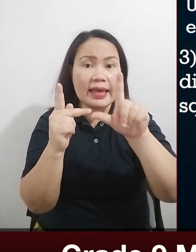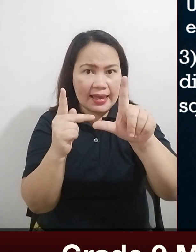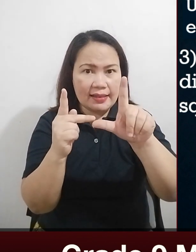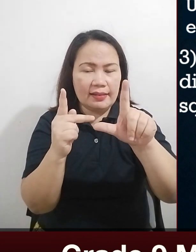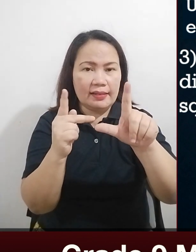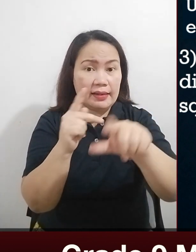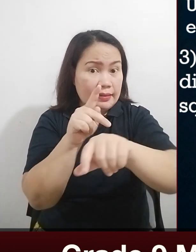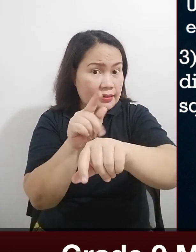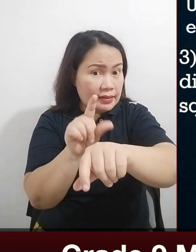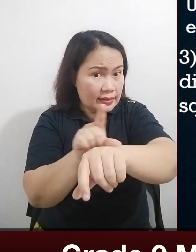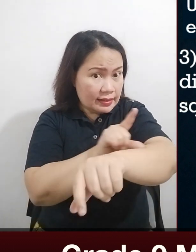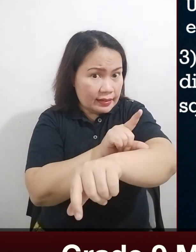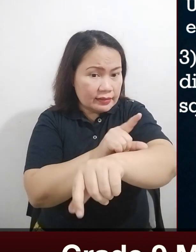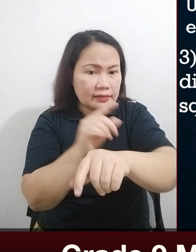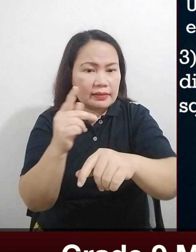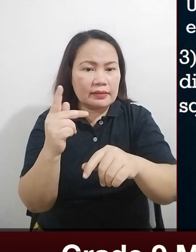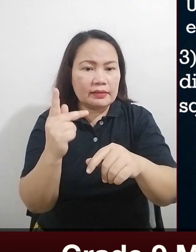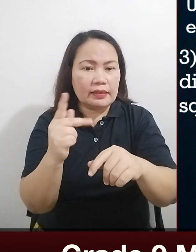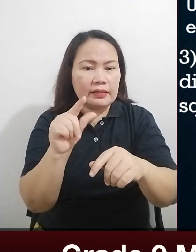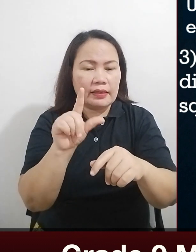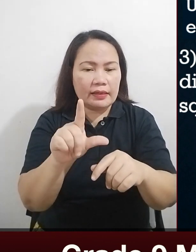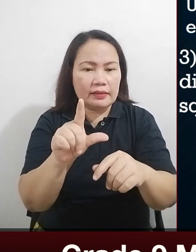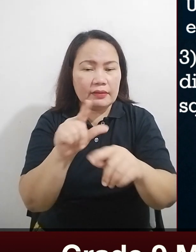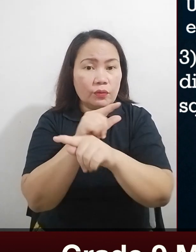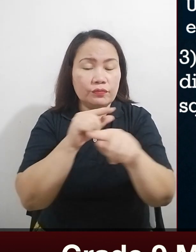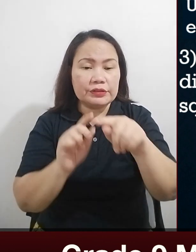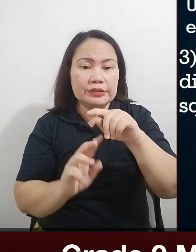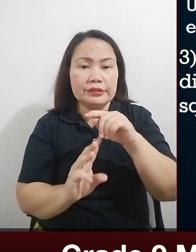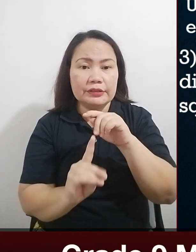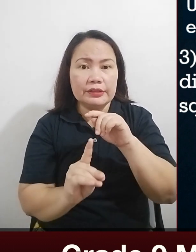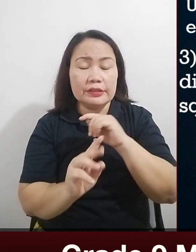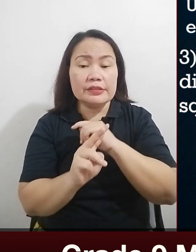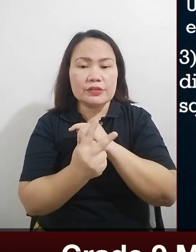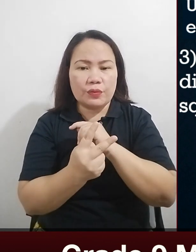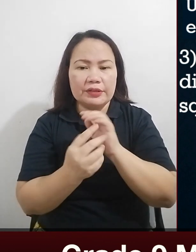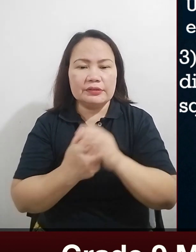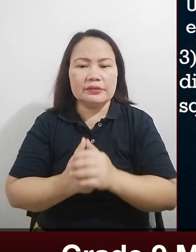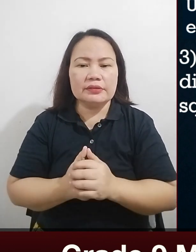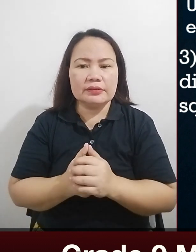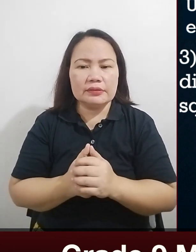is equal to KL over D squared. So,